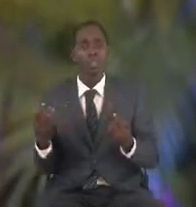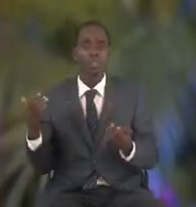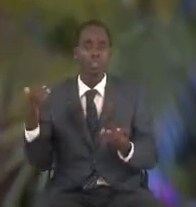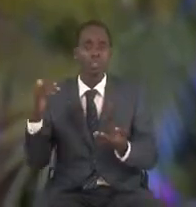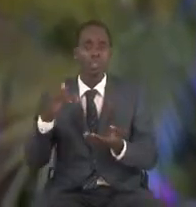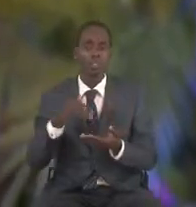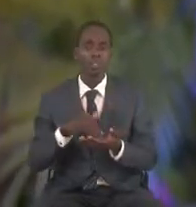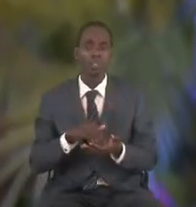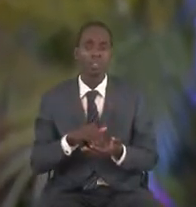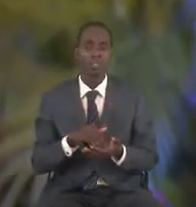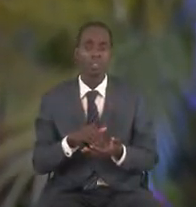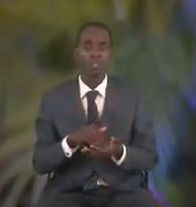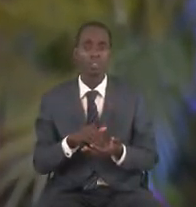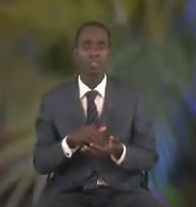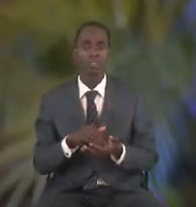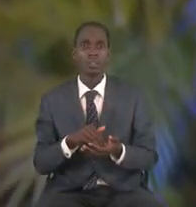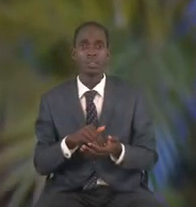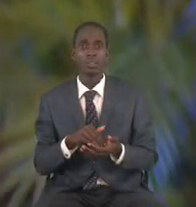again.